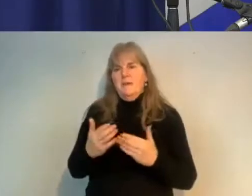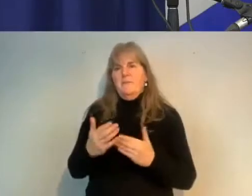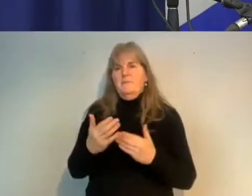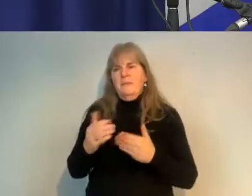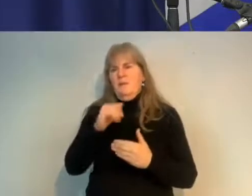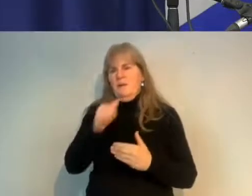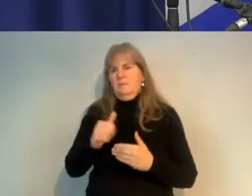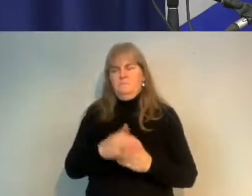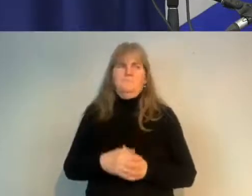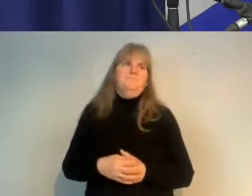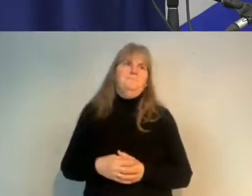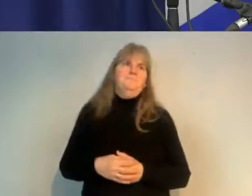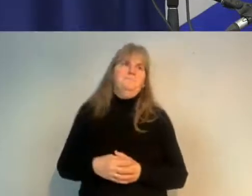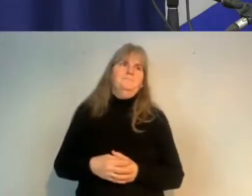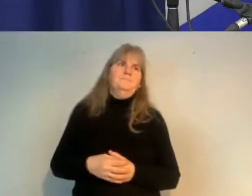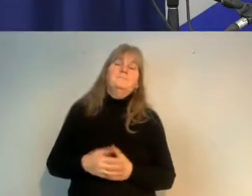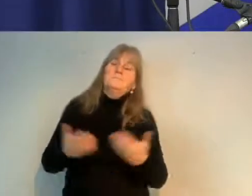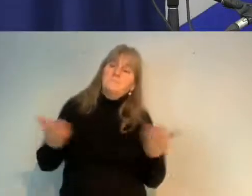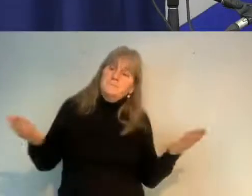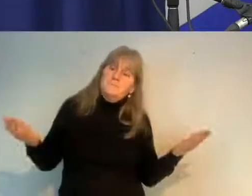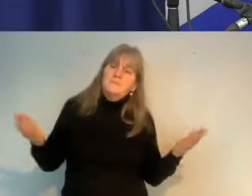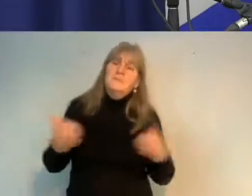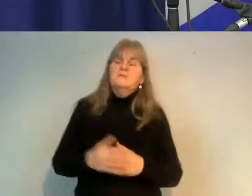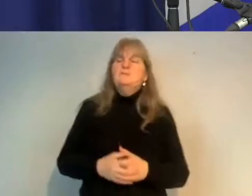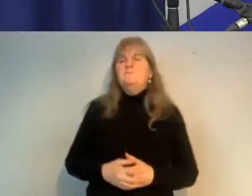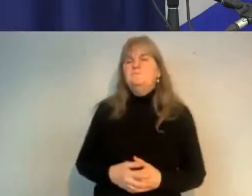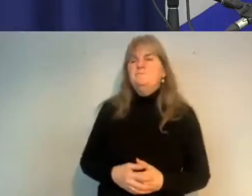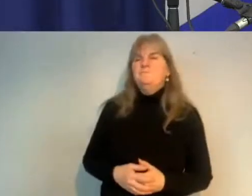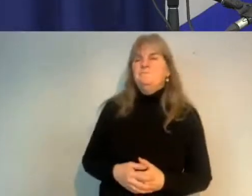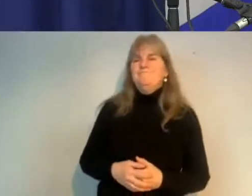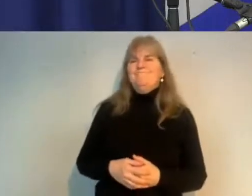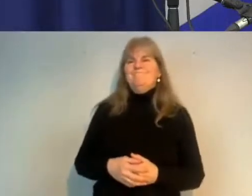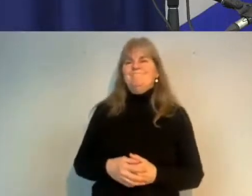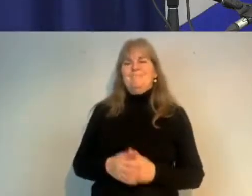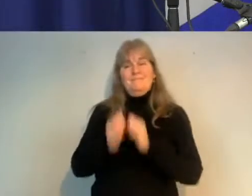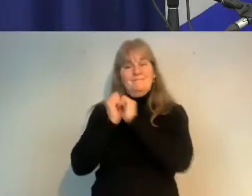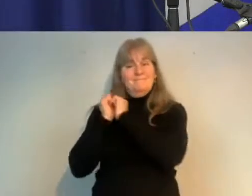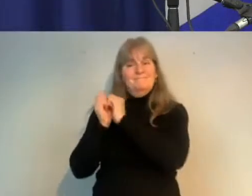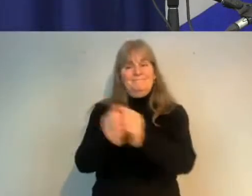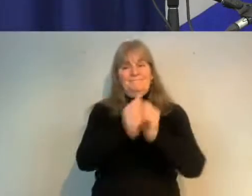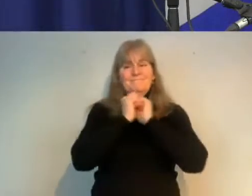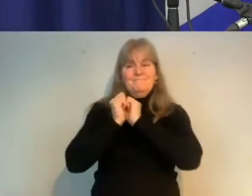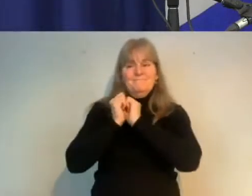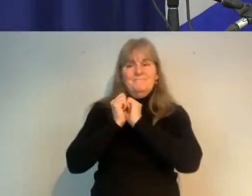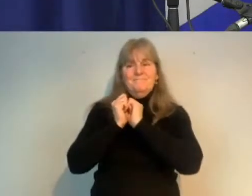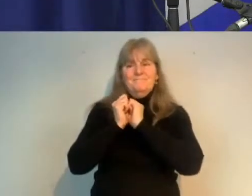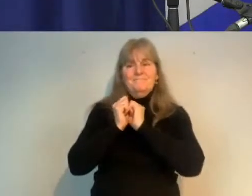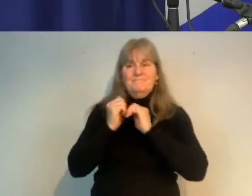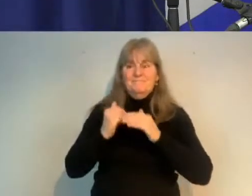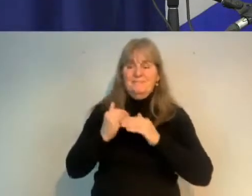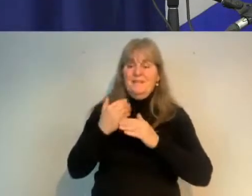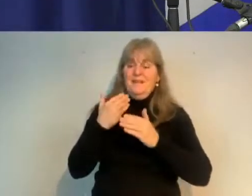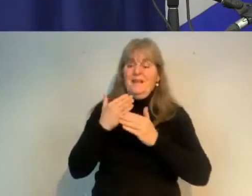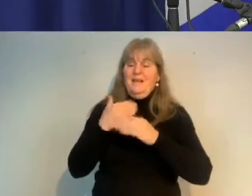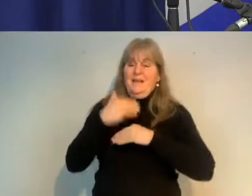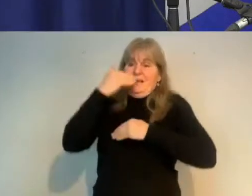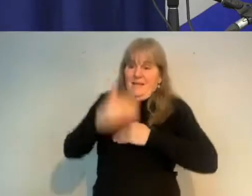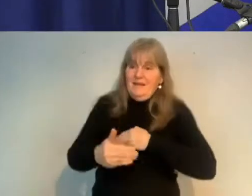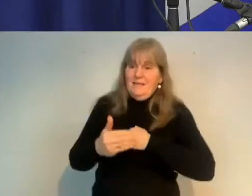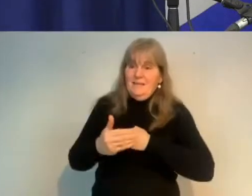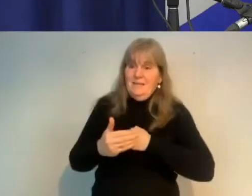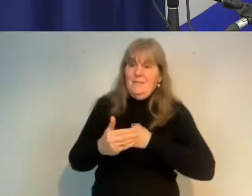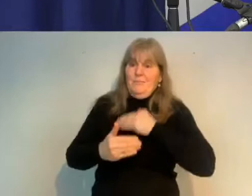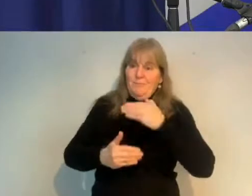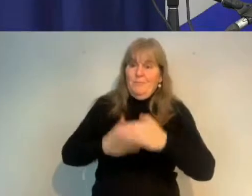So, here we are, together in another phase of this pandemic. It has